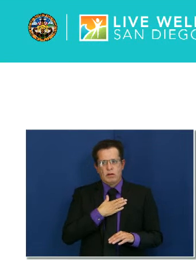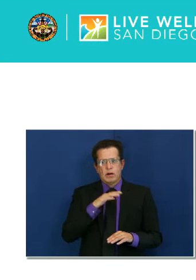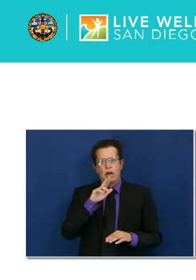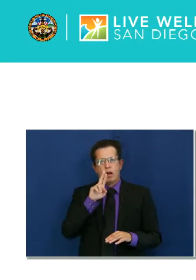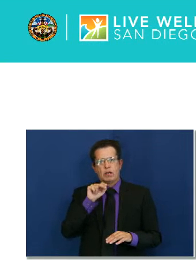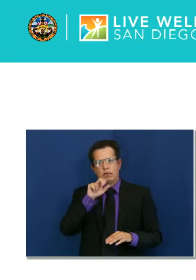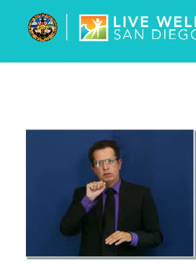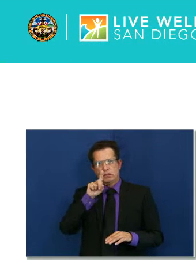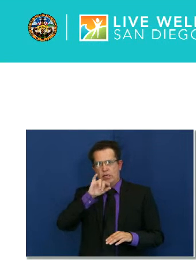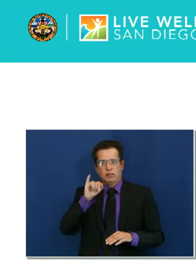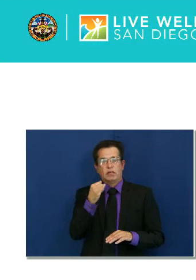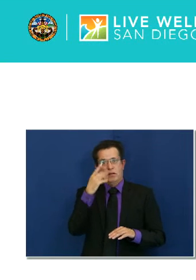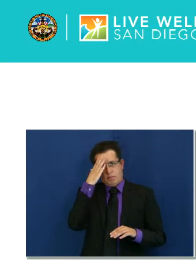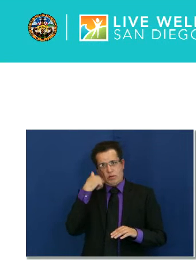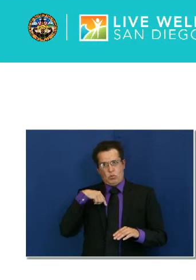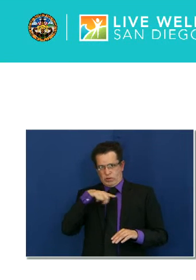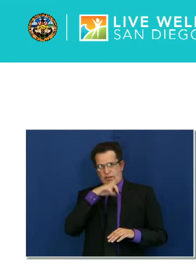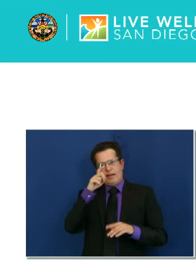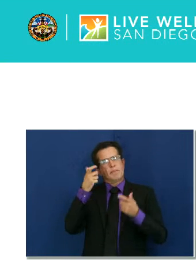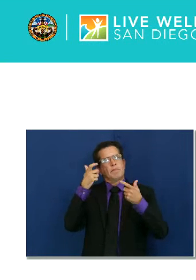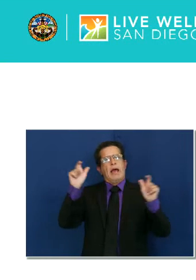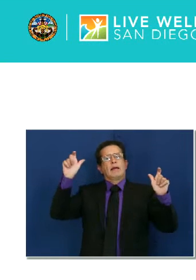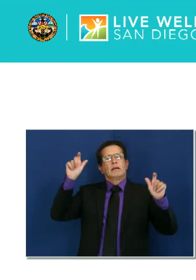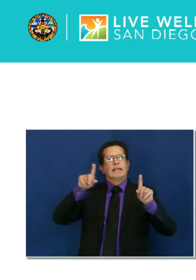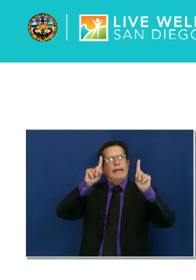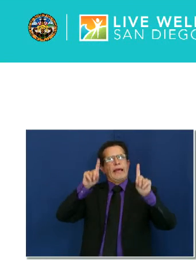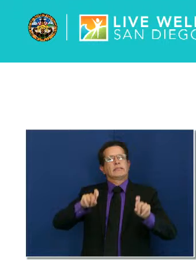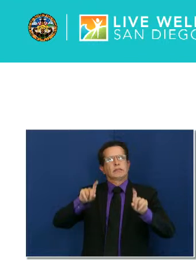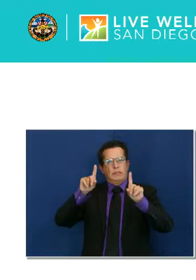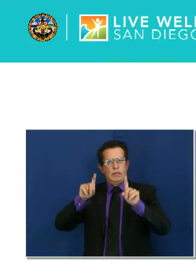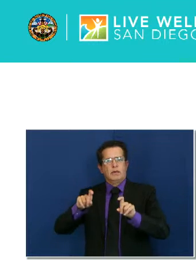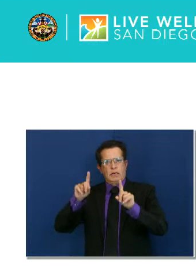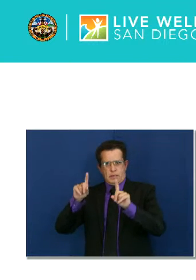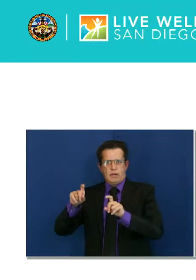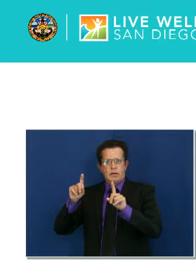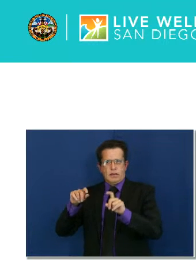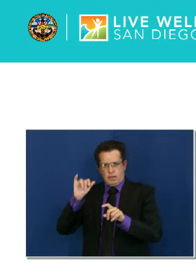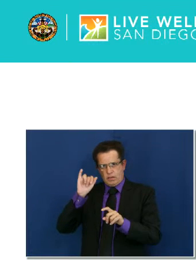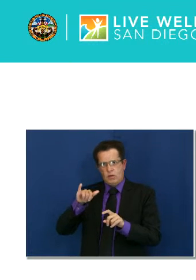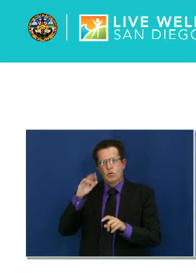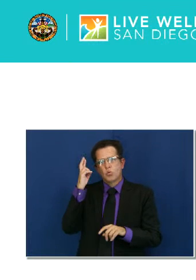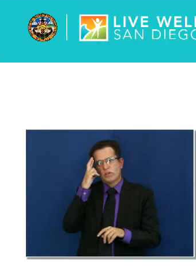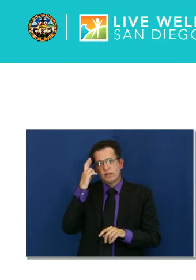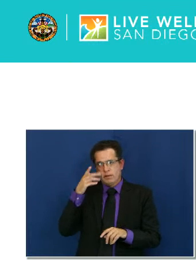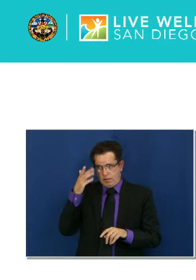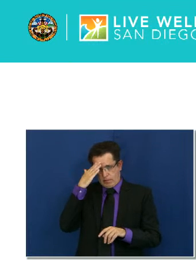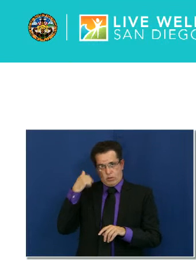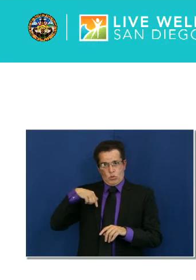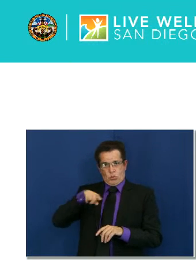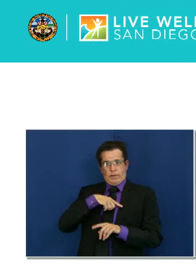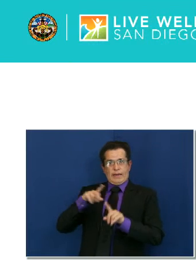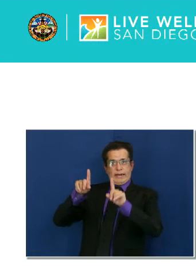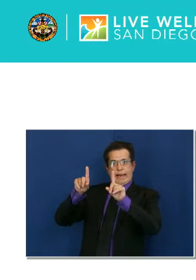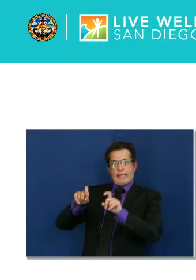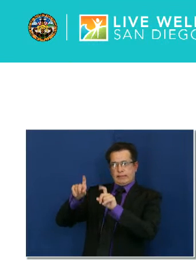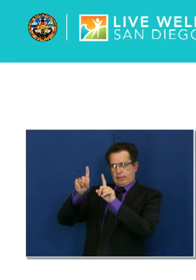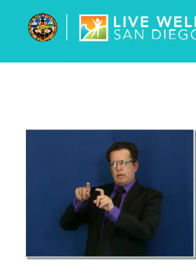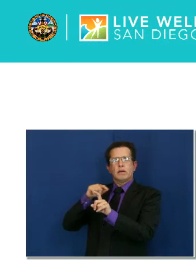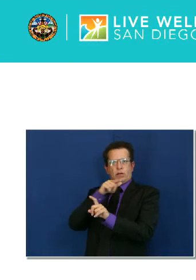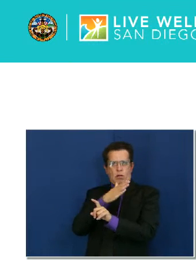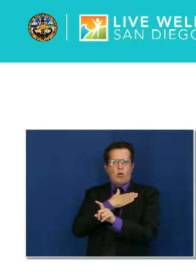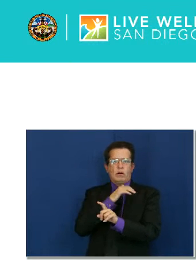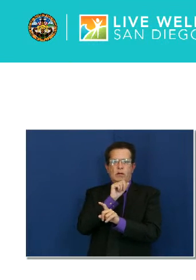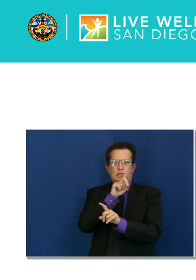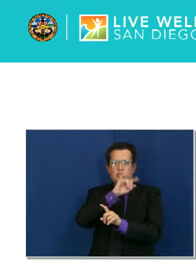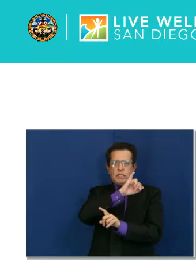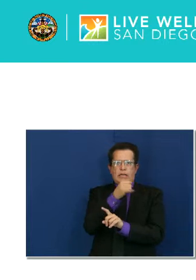a significant amount of testing, and you can see here that because of the testing that we've been doing, our adjusted case